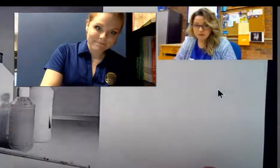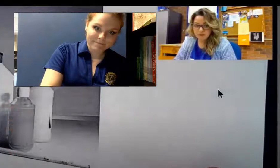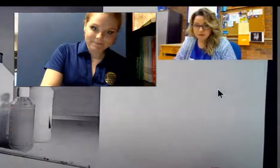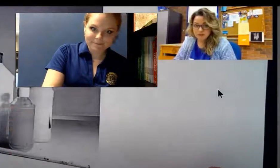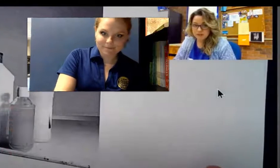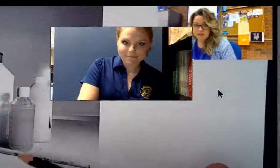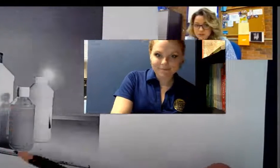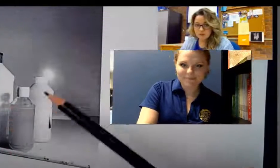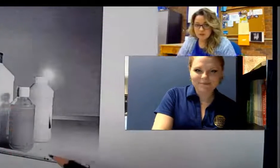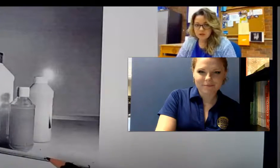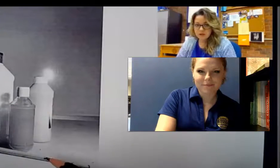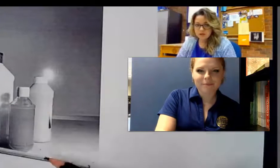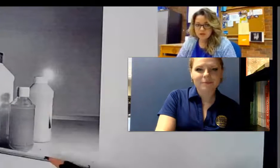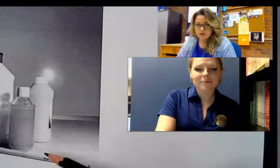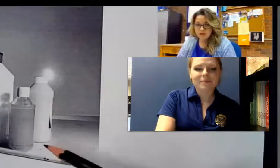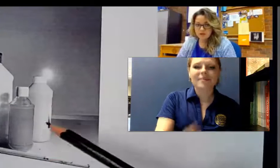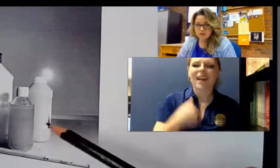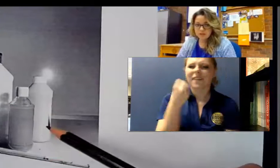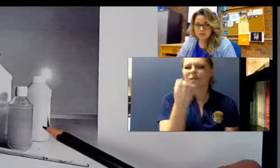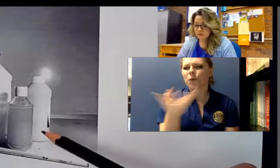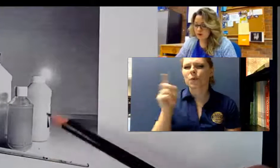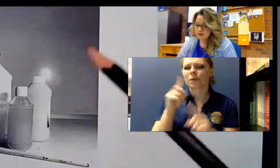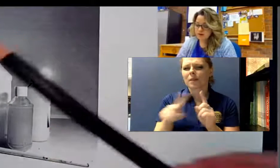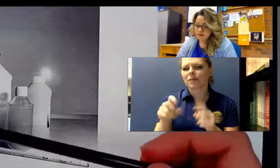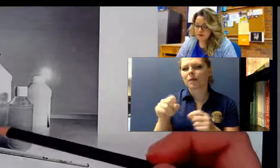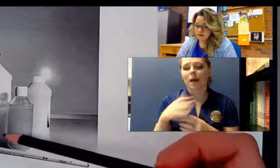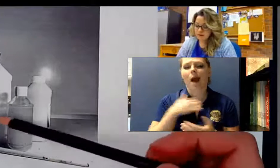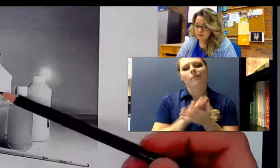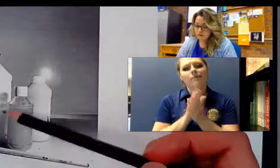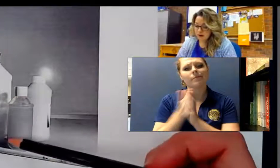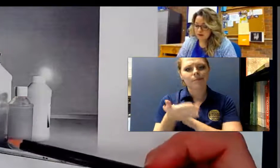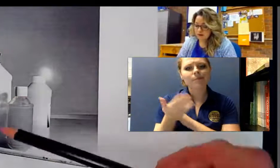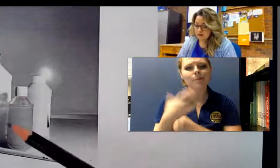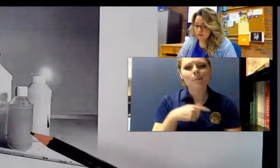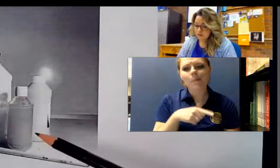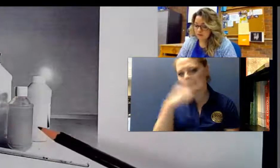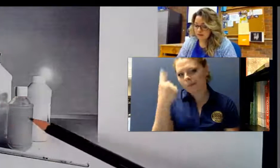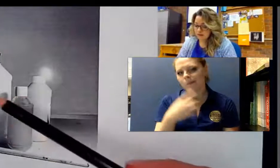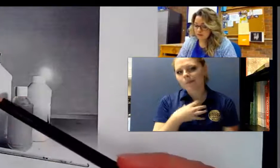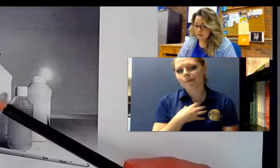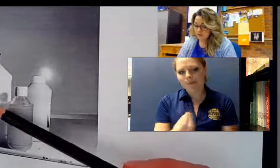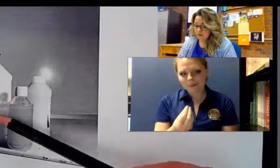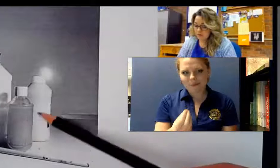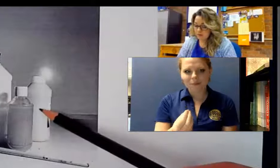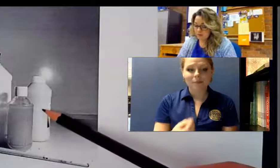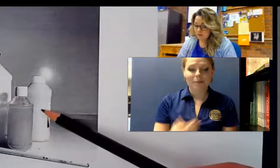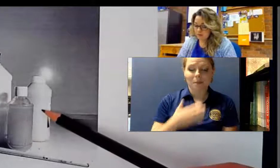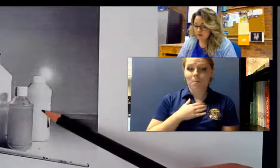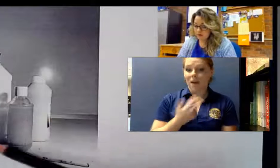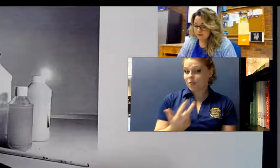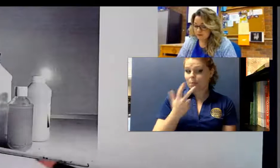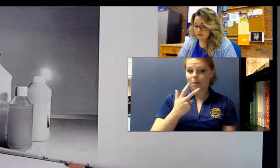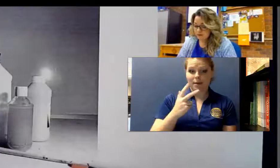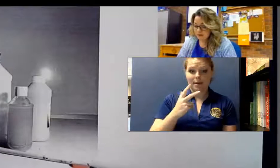took a couple of different pictures. Here's the one that I chose. I've turned it into black and white, and I've got my 3